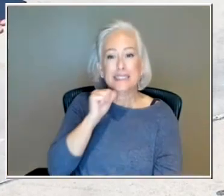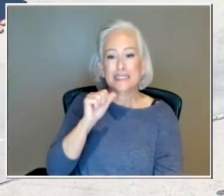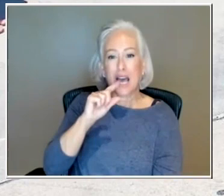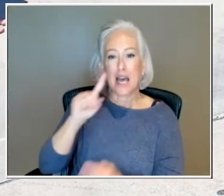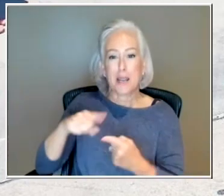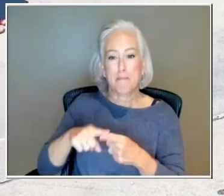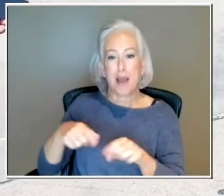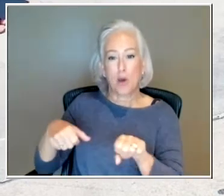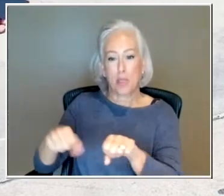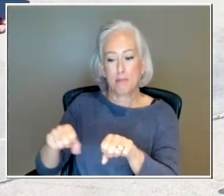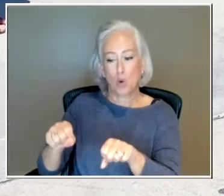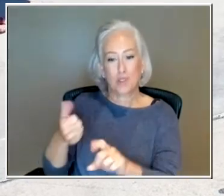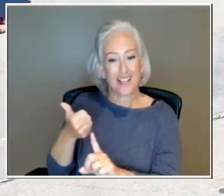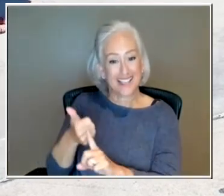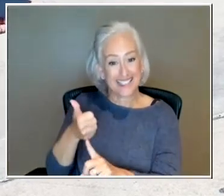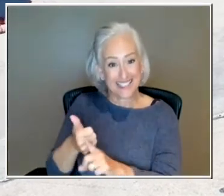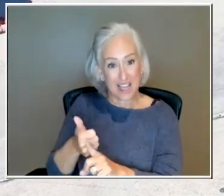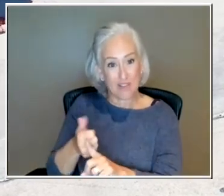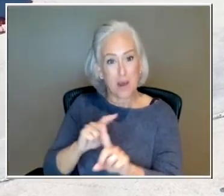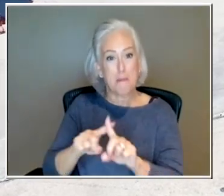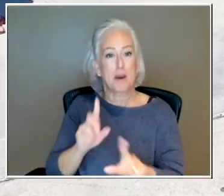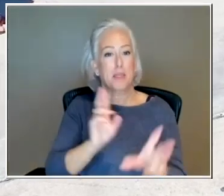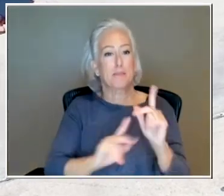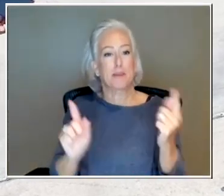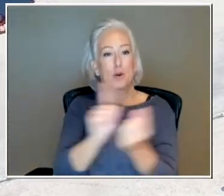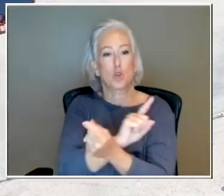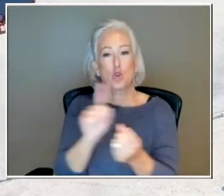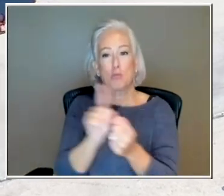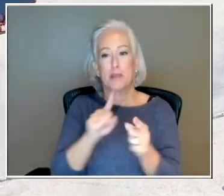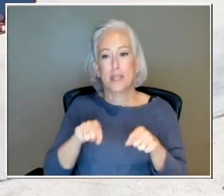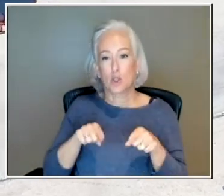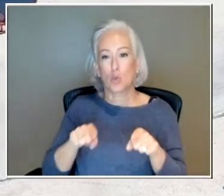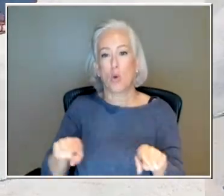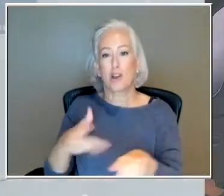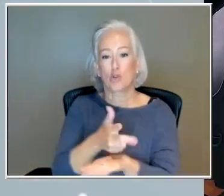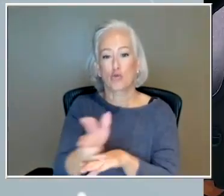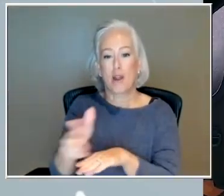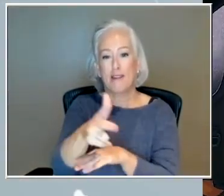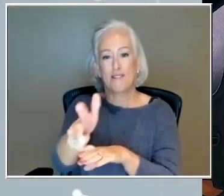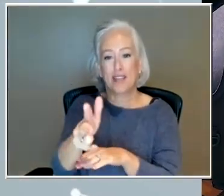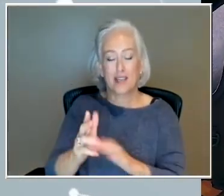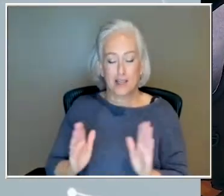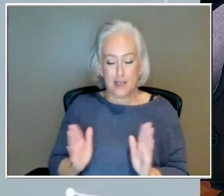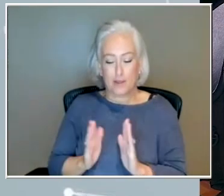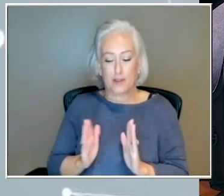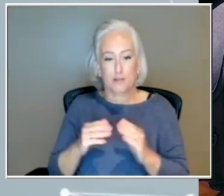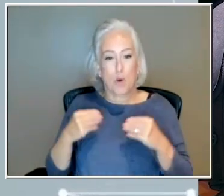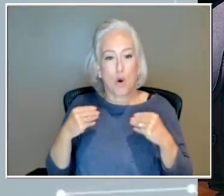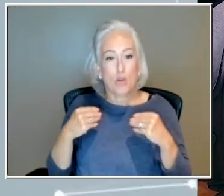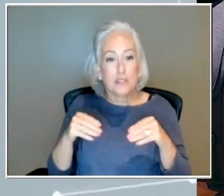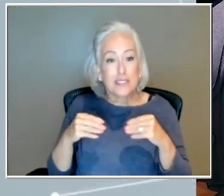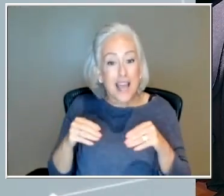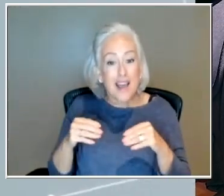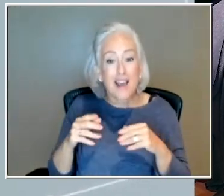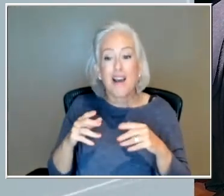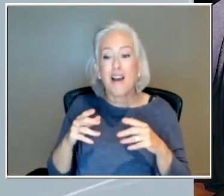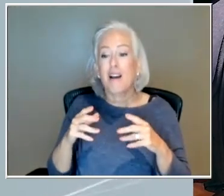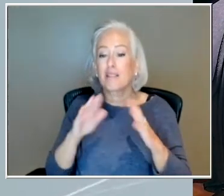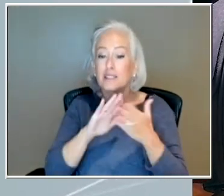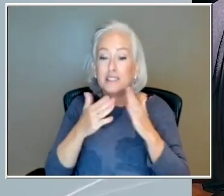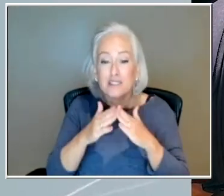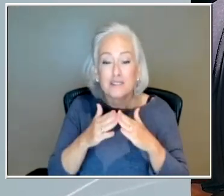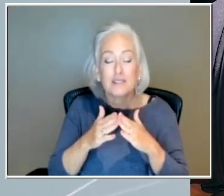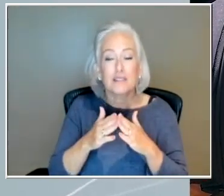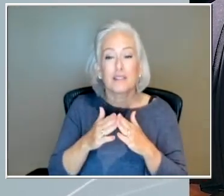motorcycle, it's the people that you get to meet along the way, the people that are in these small towns on 2-lane highways. You don't listen